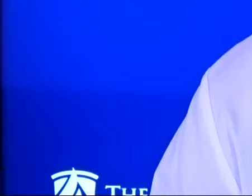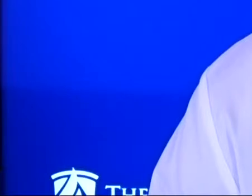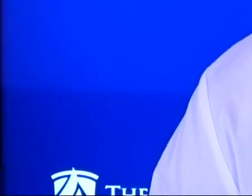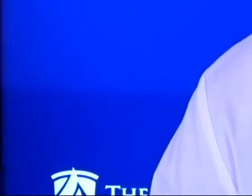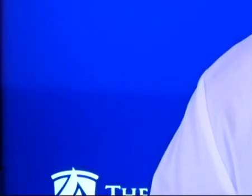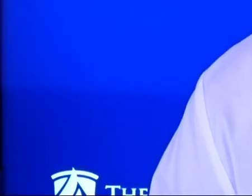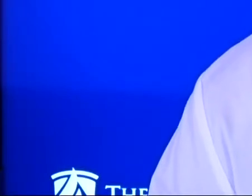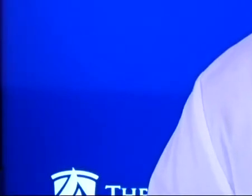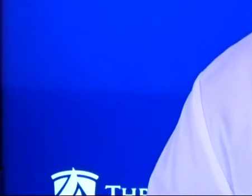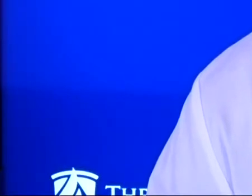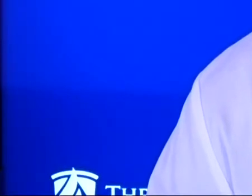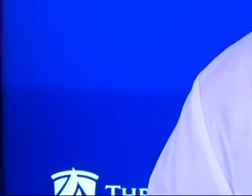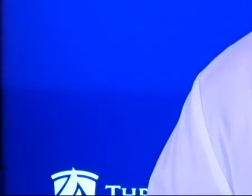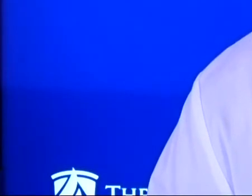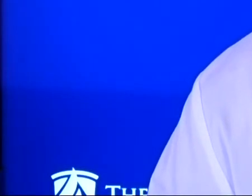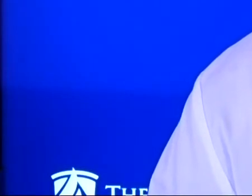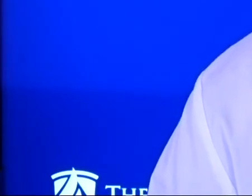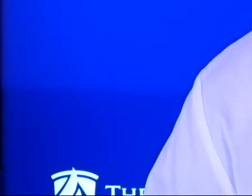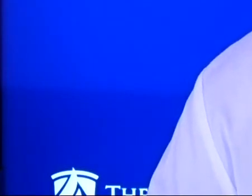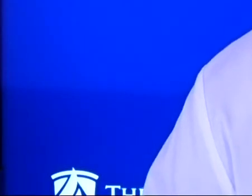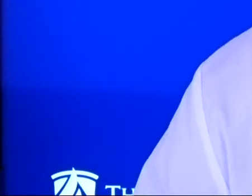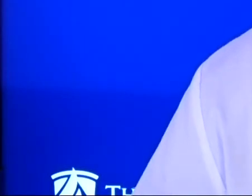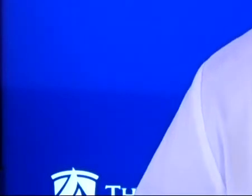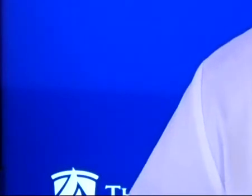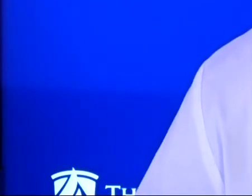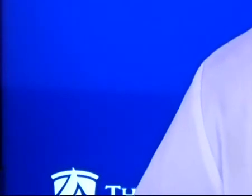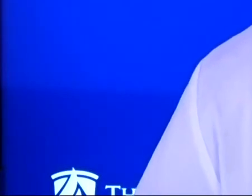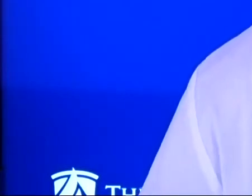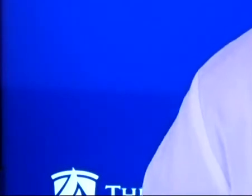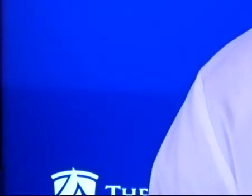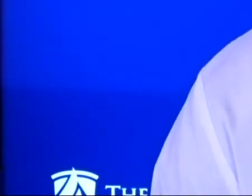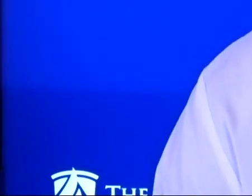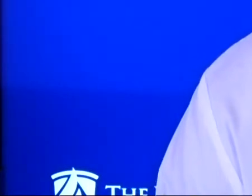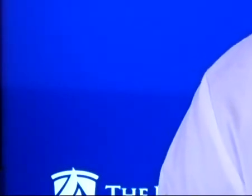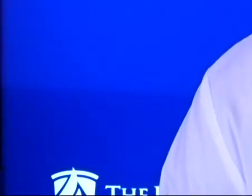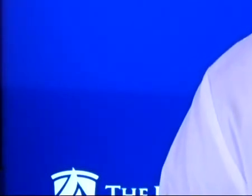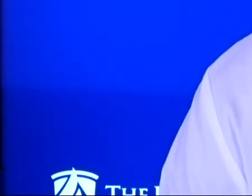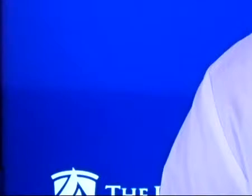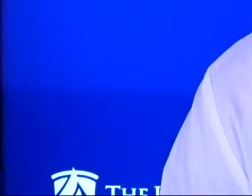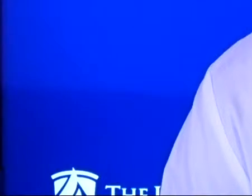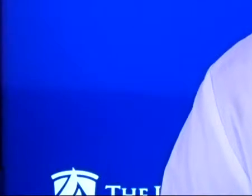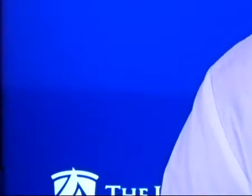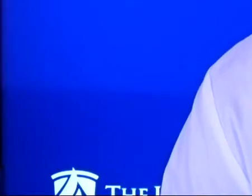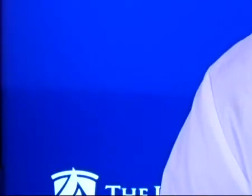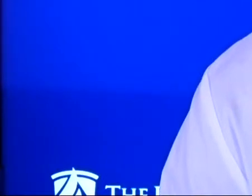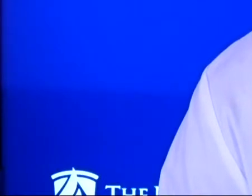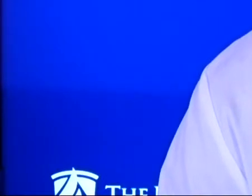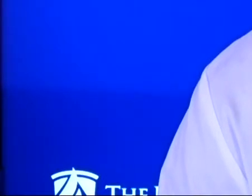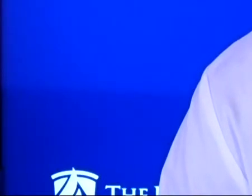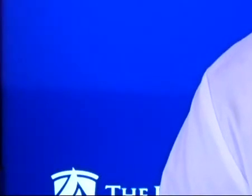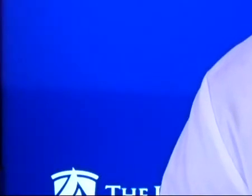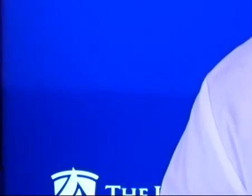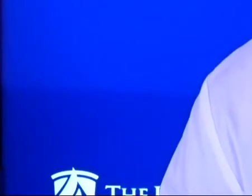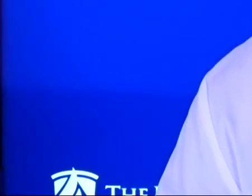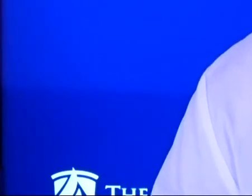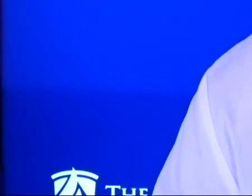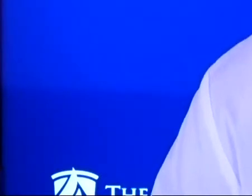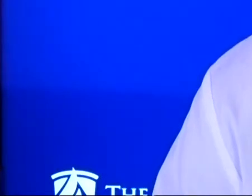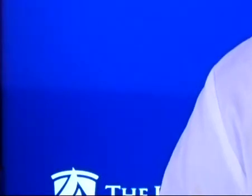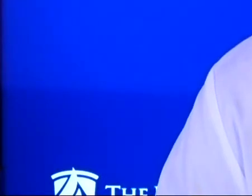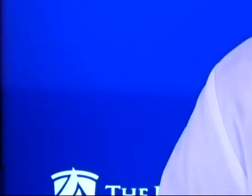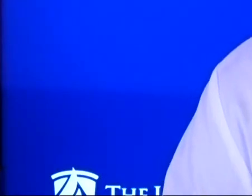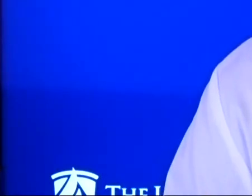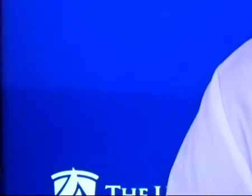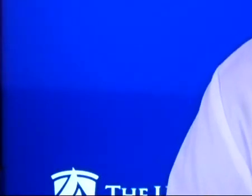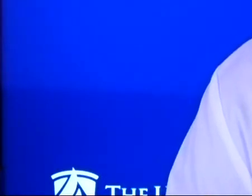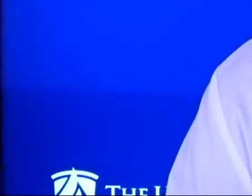that right now experts are split. Certainly if you are in that older age group, especially 60 or 65 and older, it's